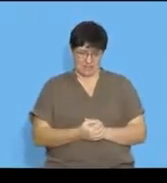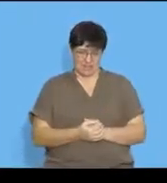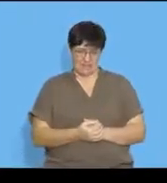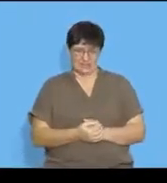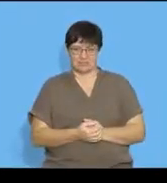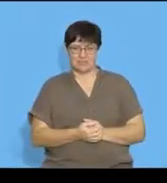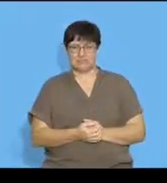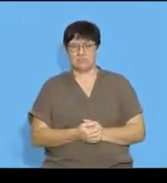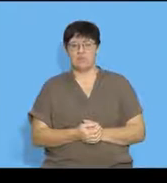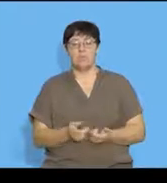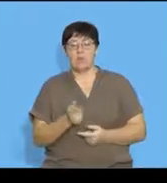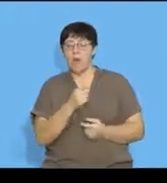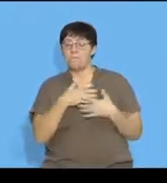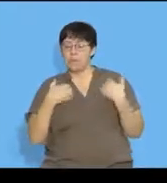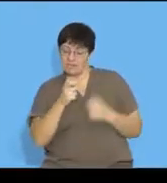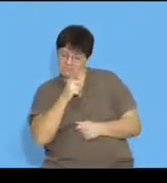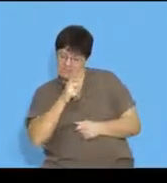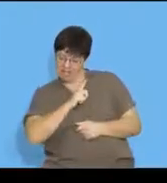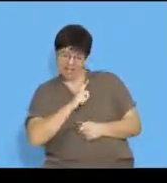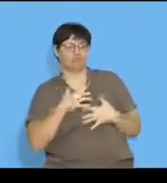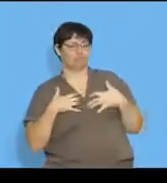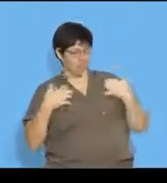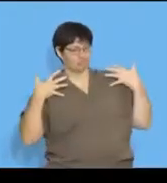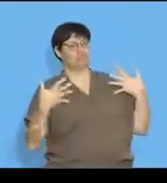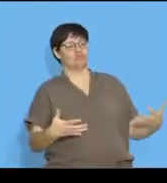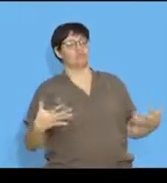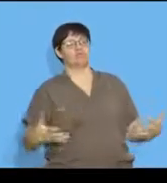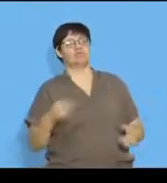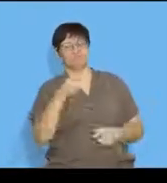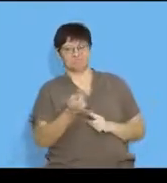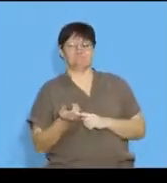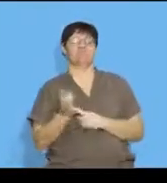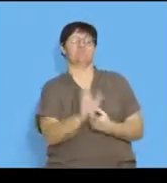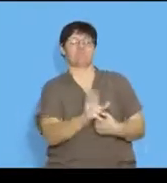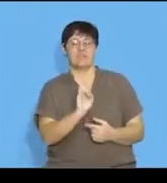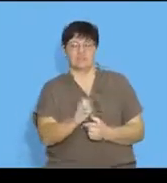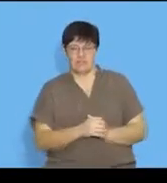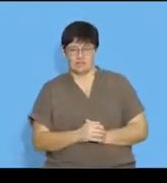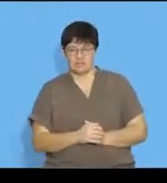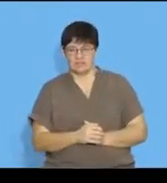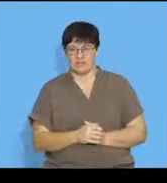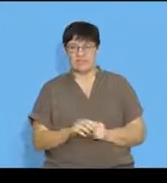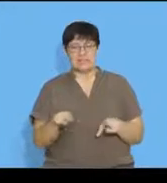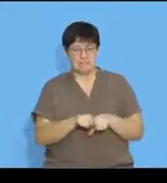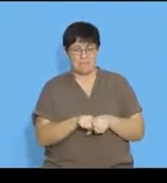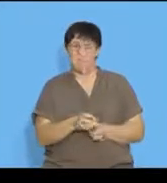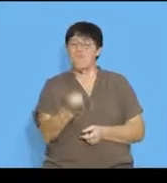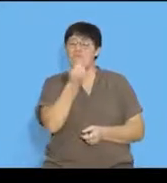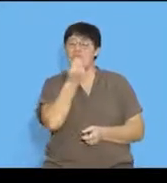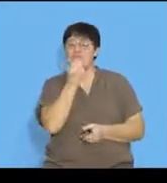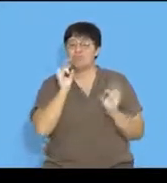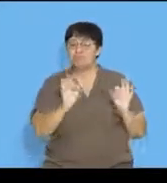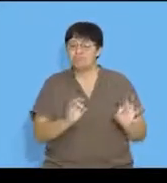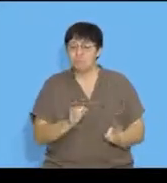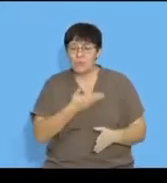of telling you that it's stress, and this could be one of the symptoms. Also, having a poor diet if you don't eat